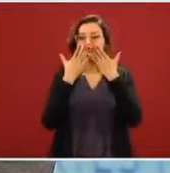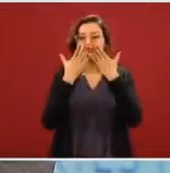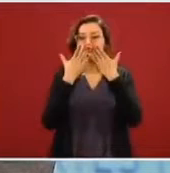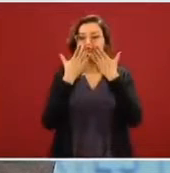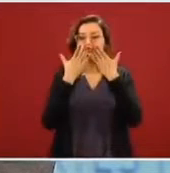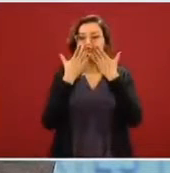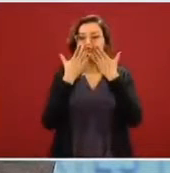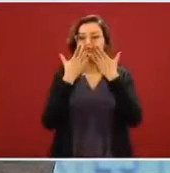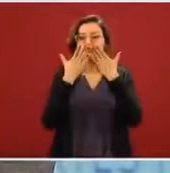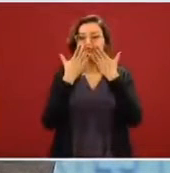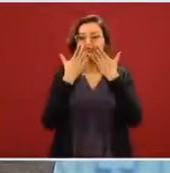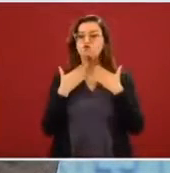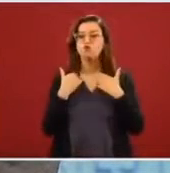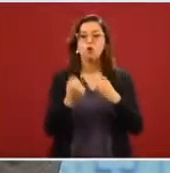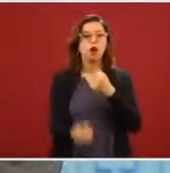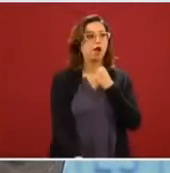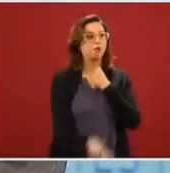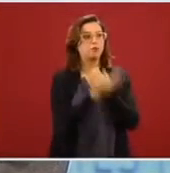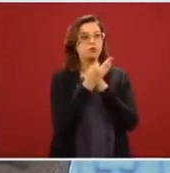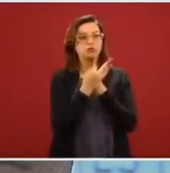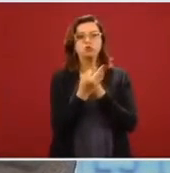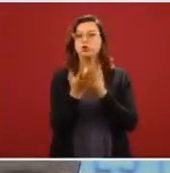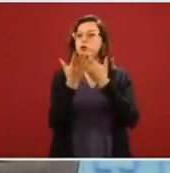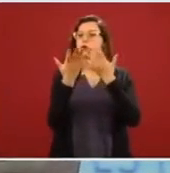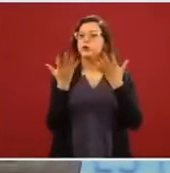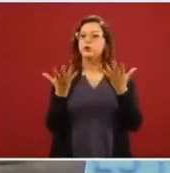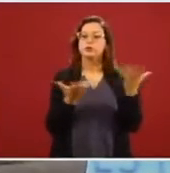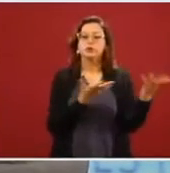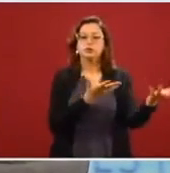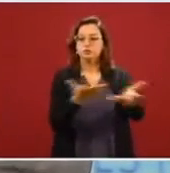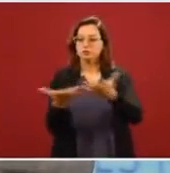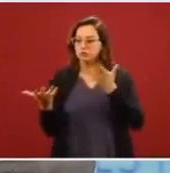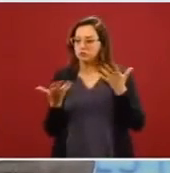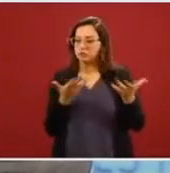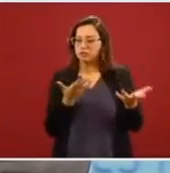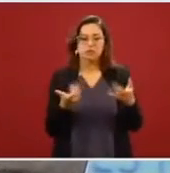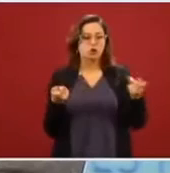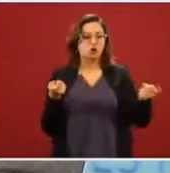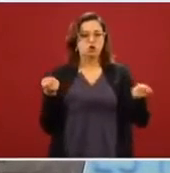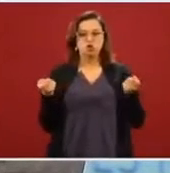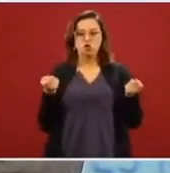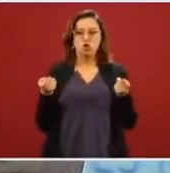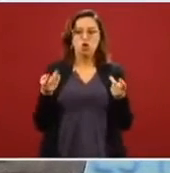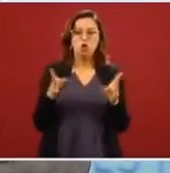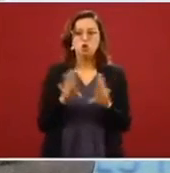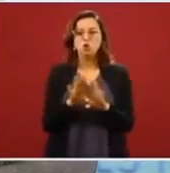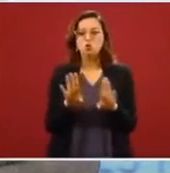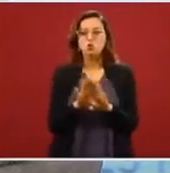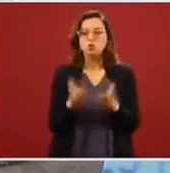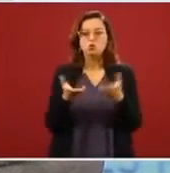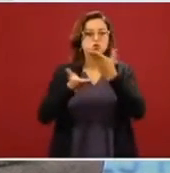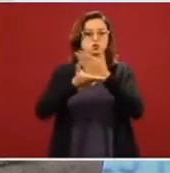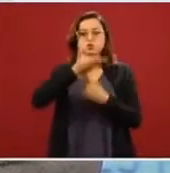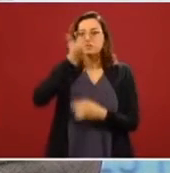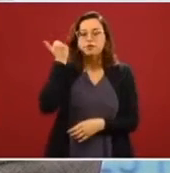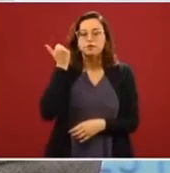unaccompanied, begin to feel sin alone, el control without de control las cosas. of